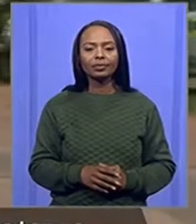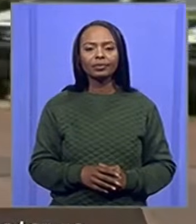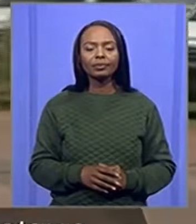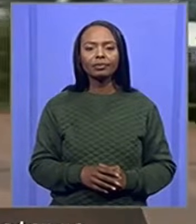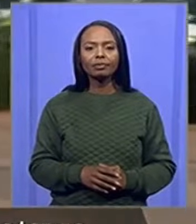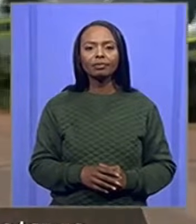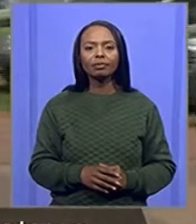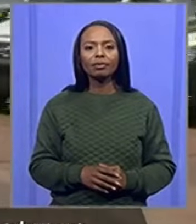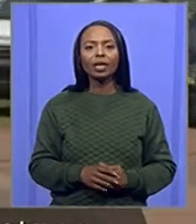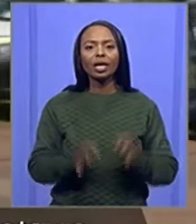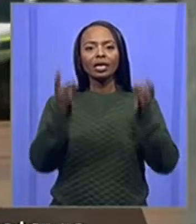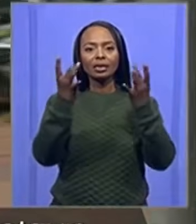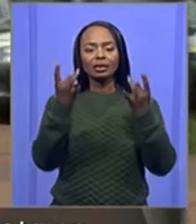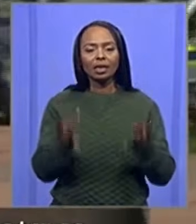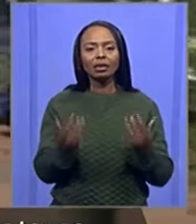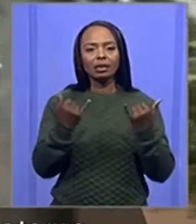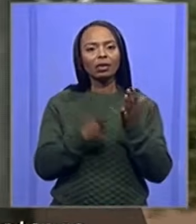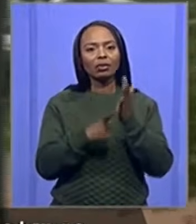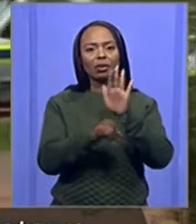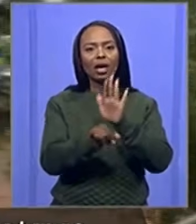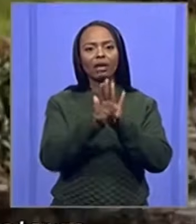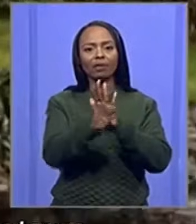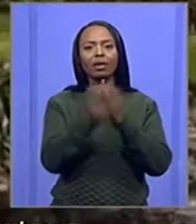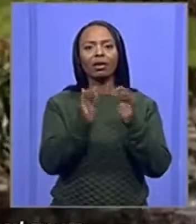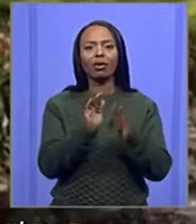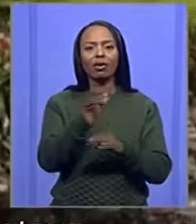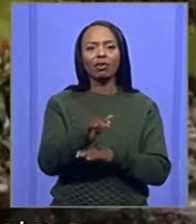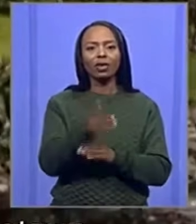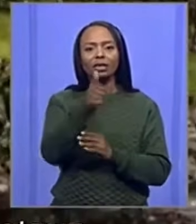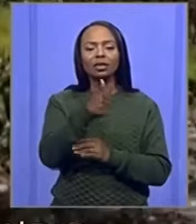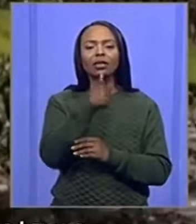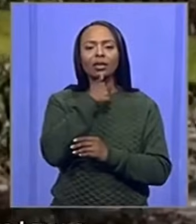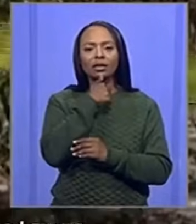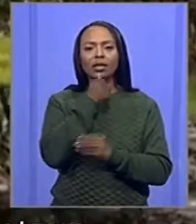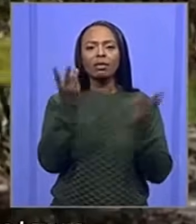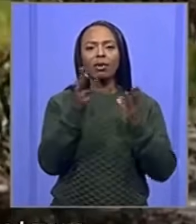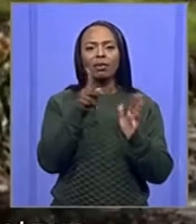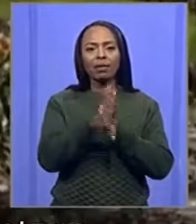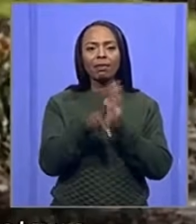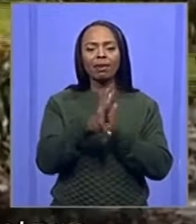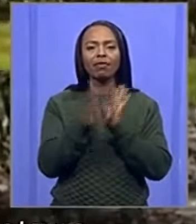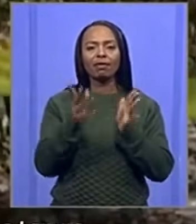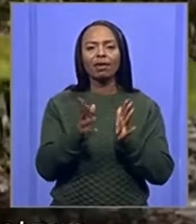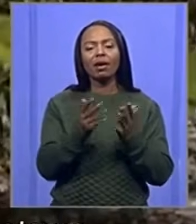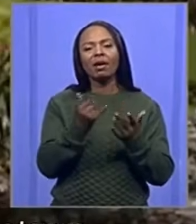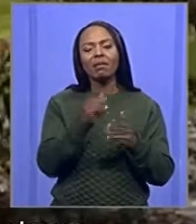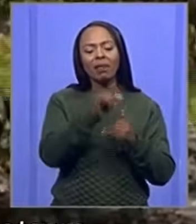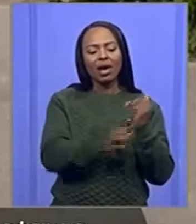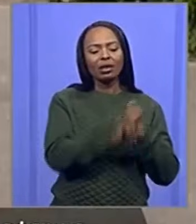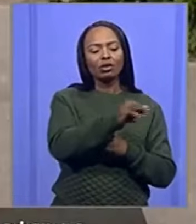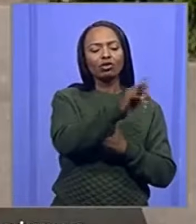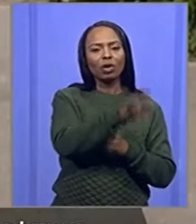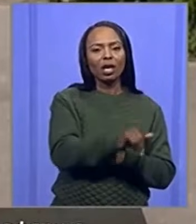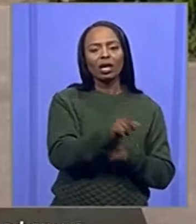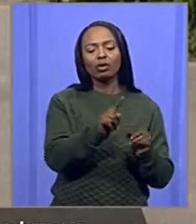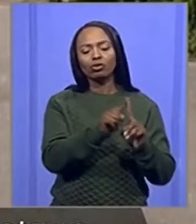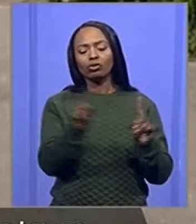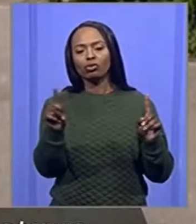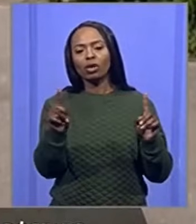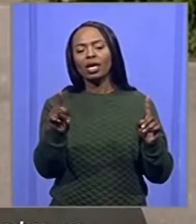Dipalopalo di supa fa go ntse le dipolao tse di fetang 6,000 mo nageng magareng ga dikgwedi tsa Phukwi le Lwetse.